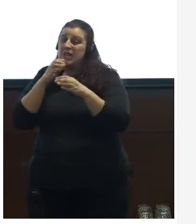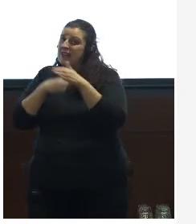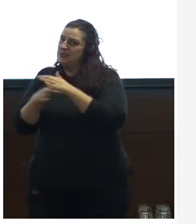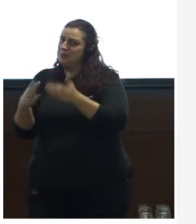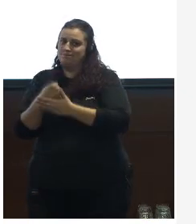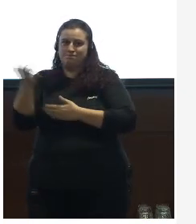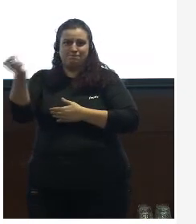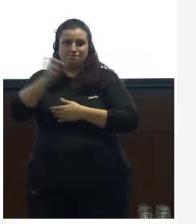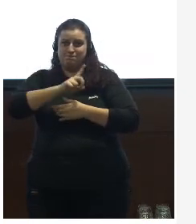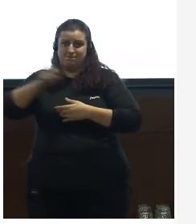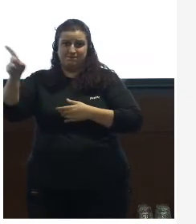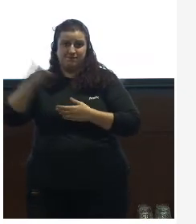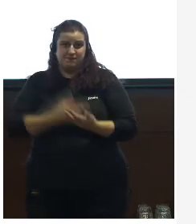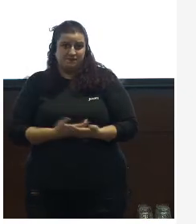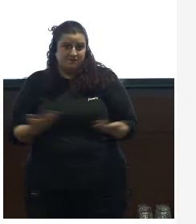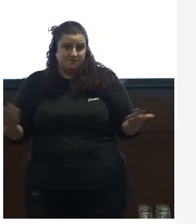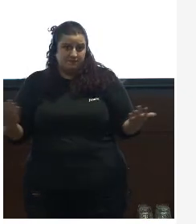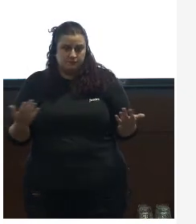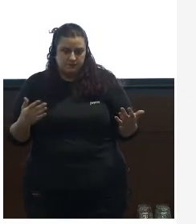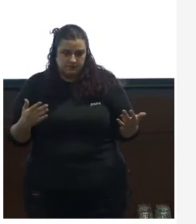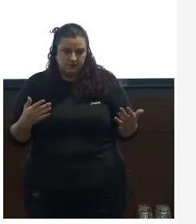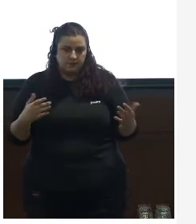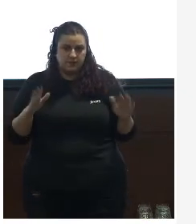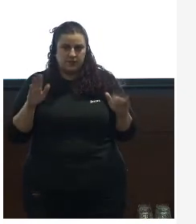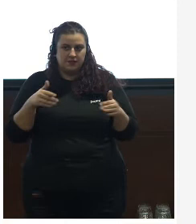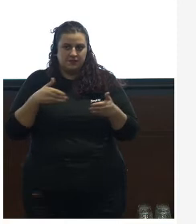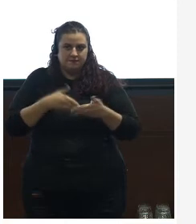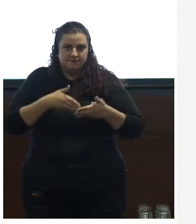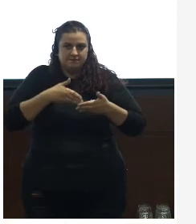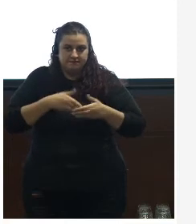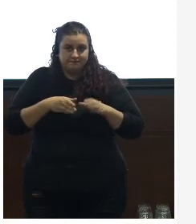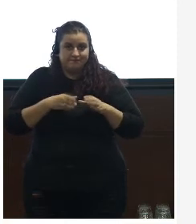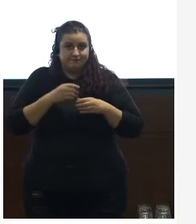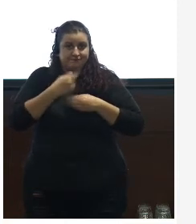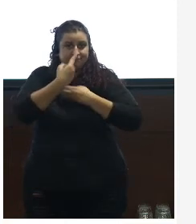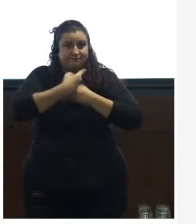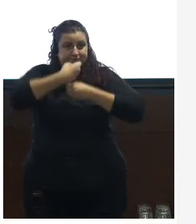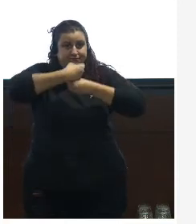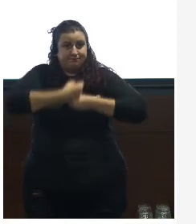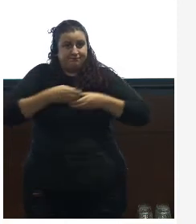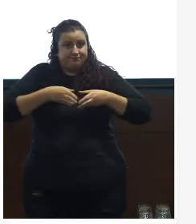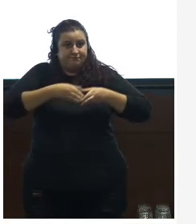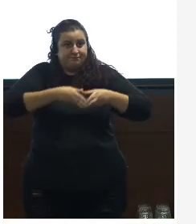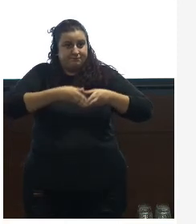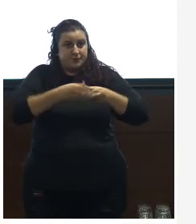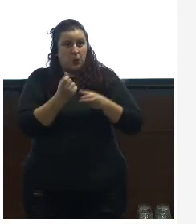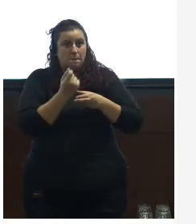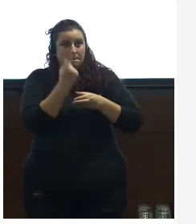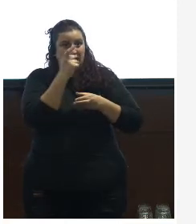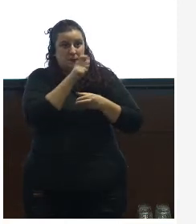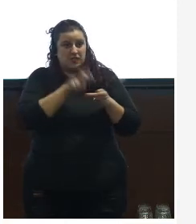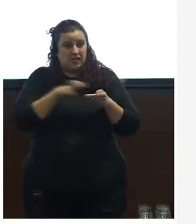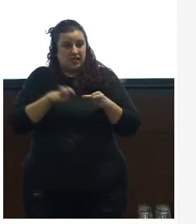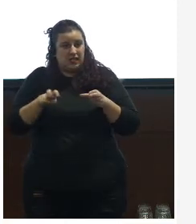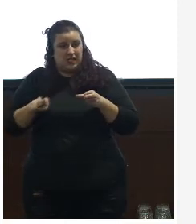call that adapter taxi, along with all the other 5,000 people docking on that port and hoping to find one. The